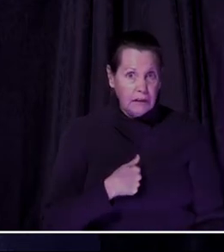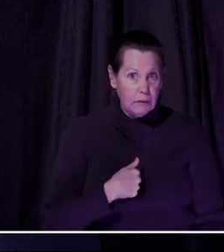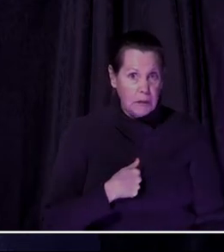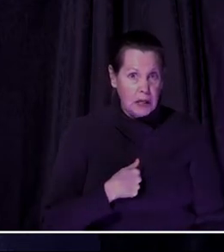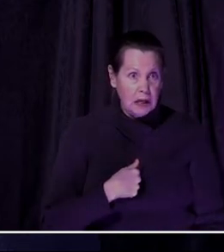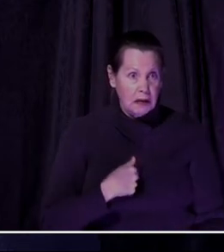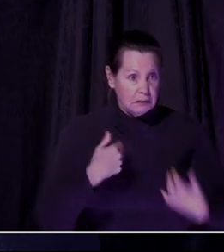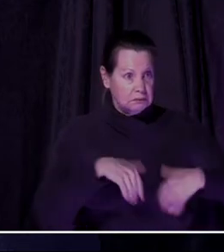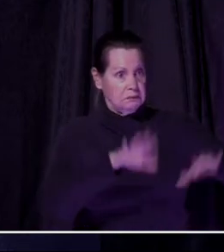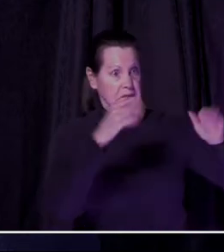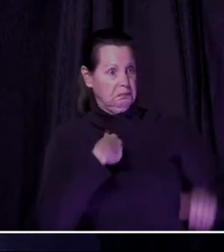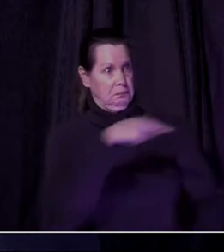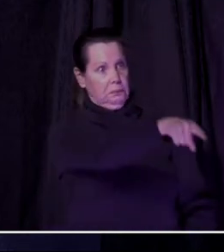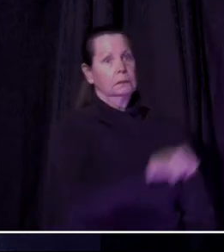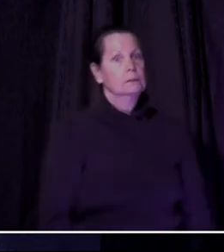them.